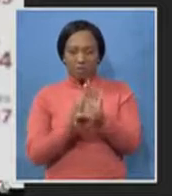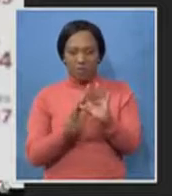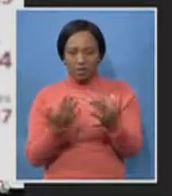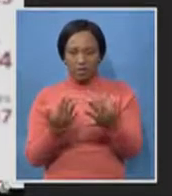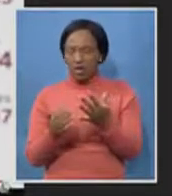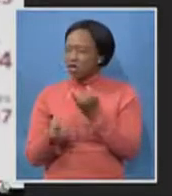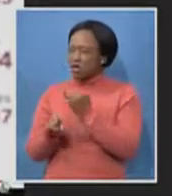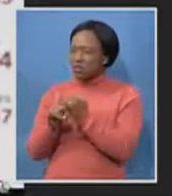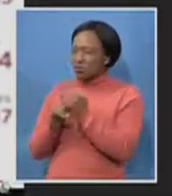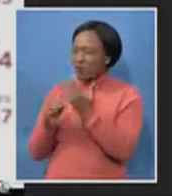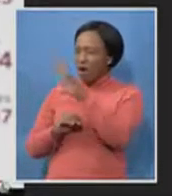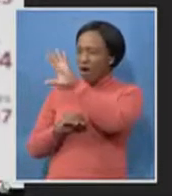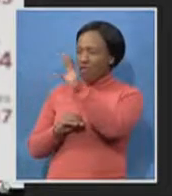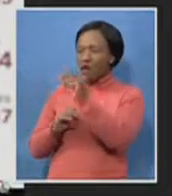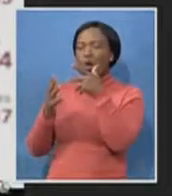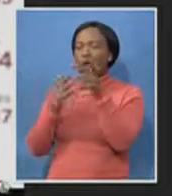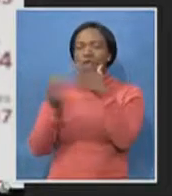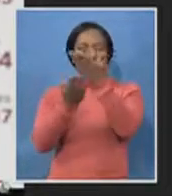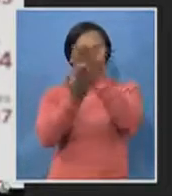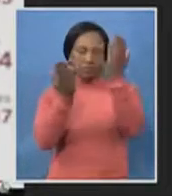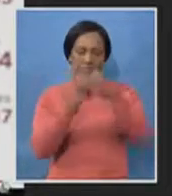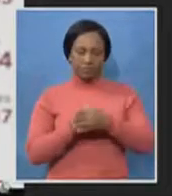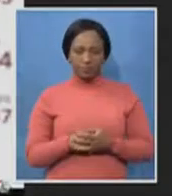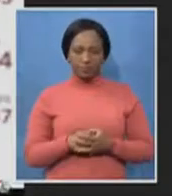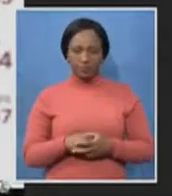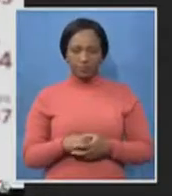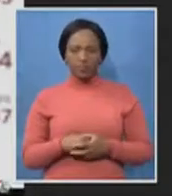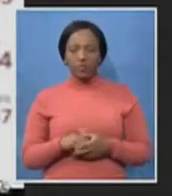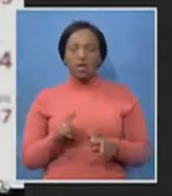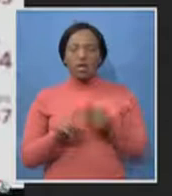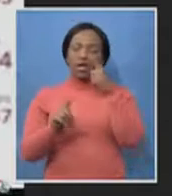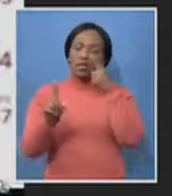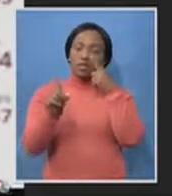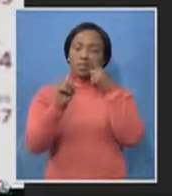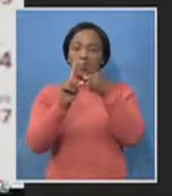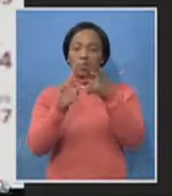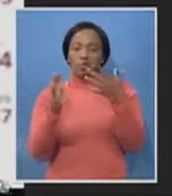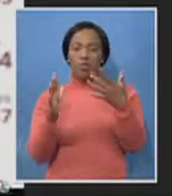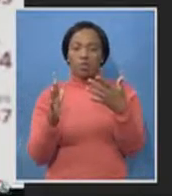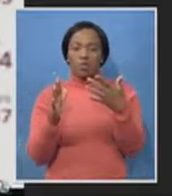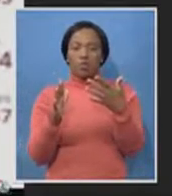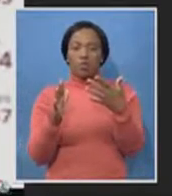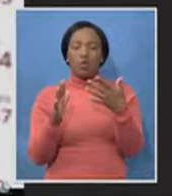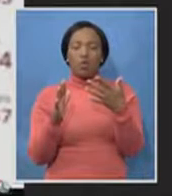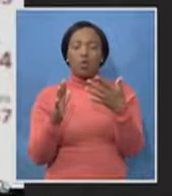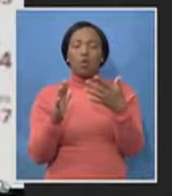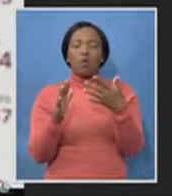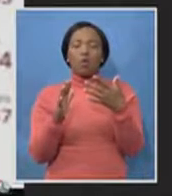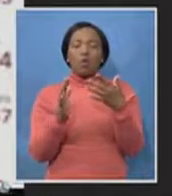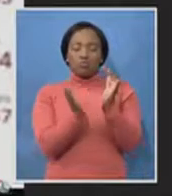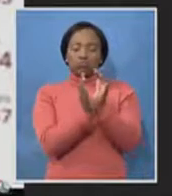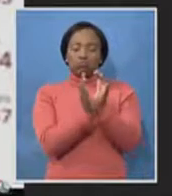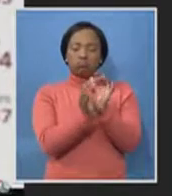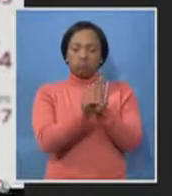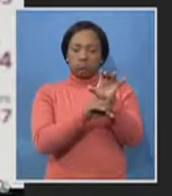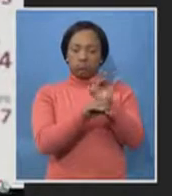So again, the whole purpose of the CONVAC, which is the consortium for COVID vaccine trial, is